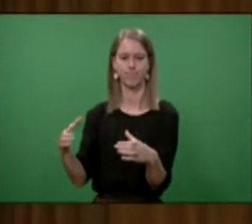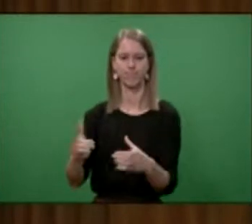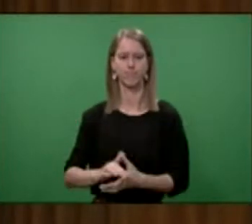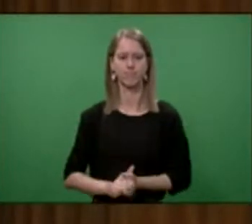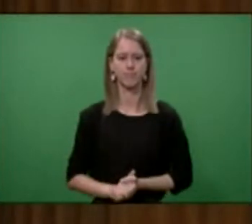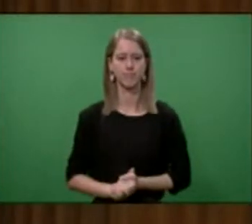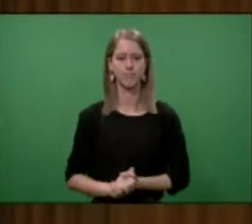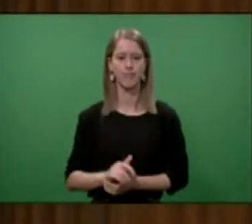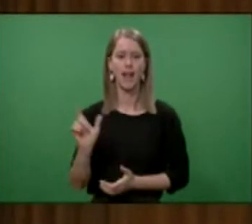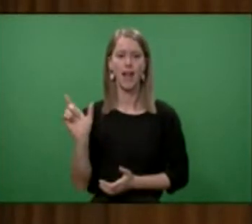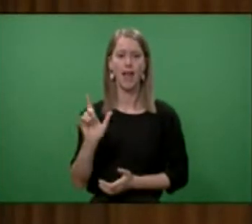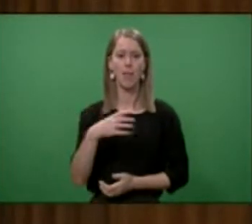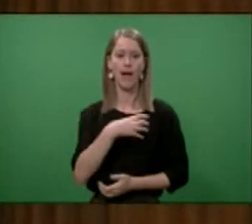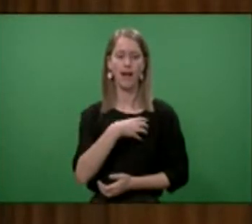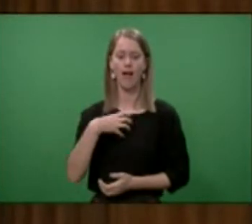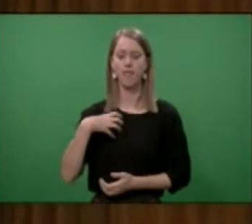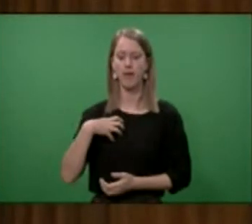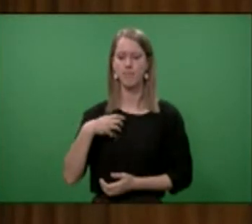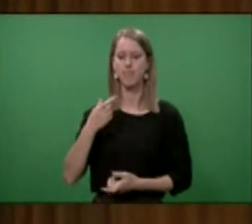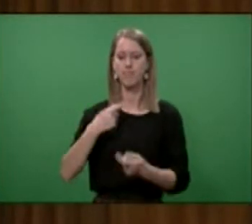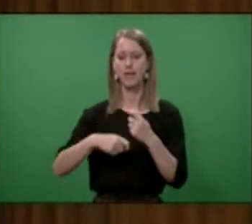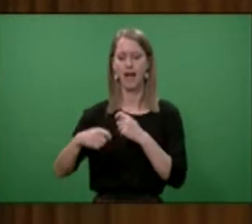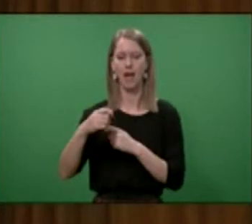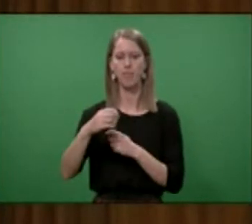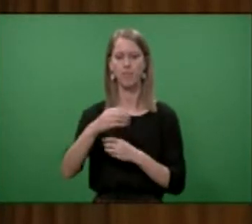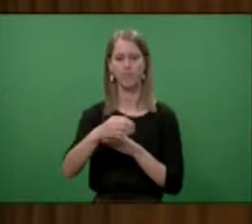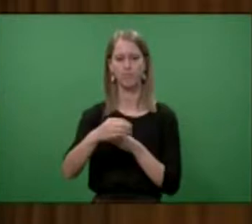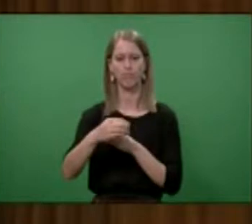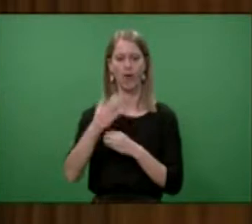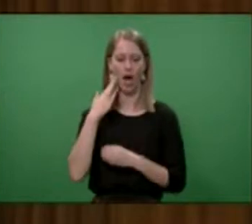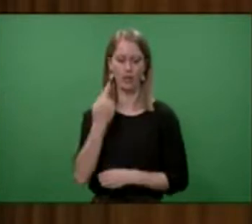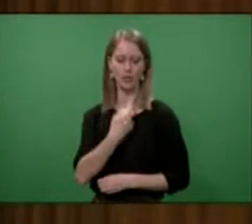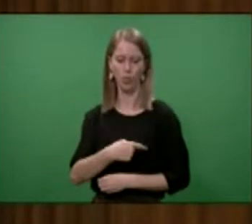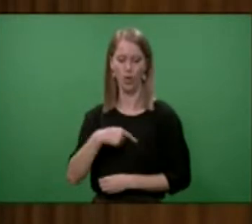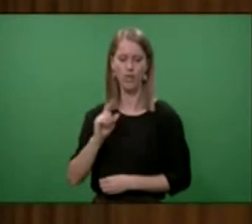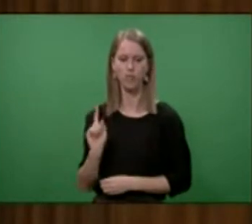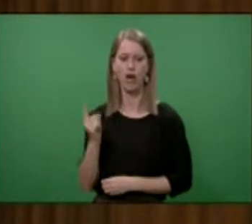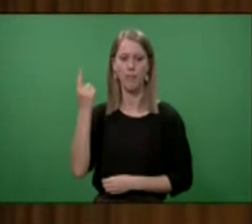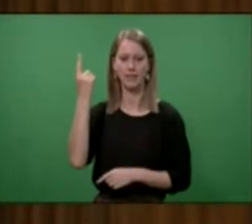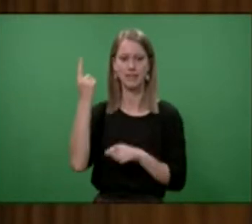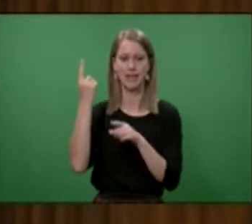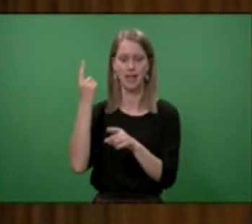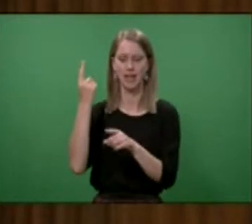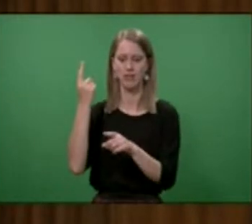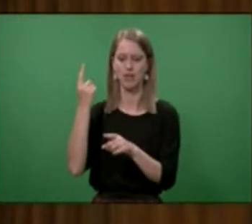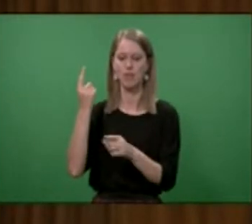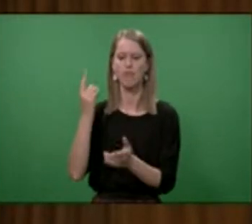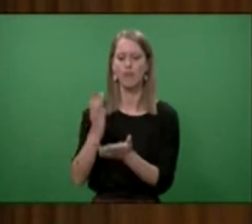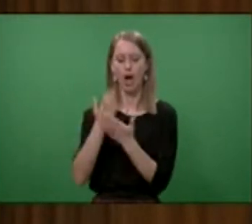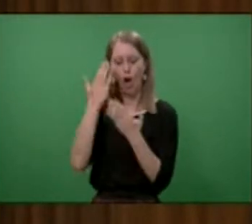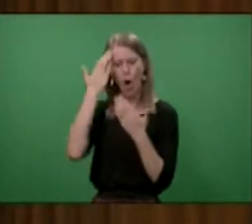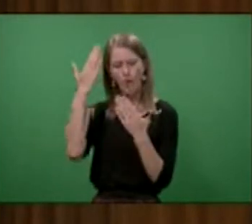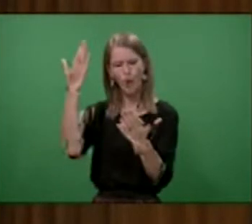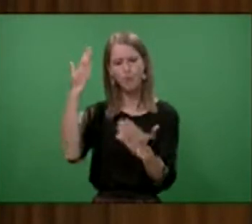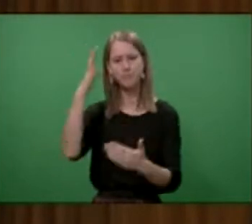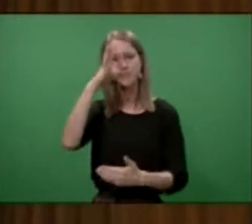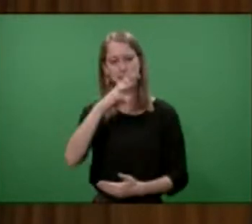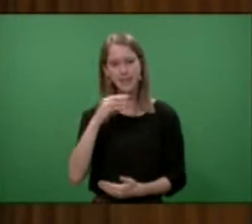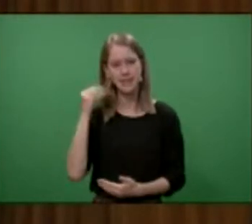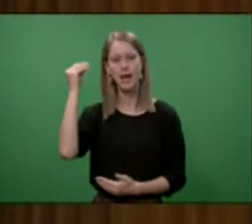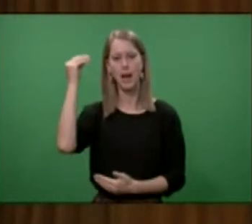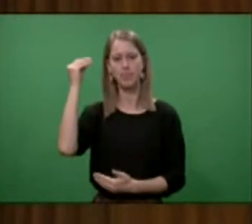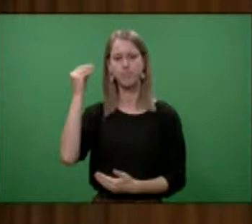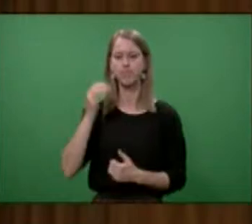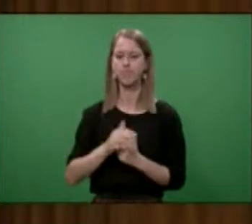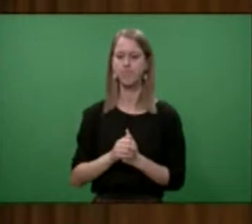The Labour government took office when I swore in the Prime Minister, the Right Honourable Jacinda Ardern. New